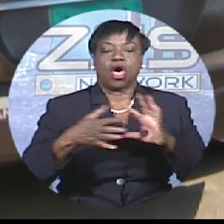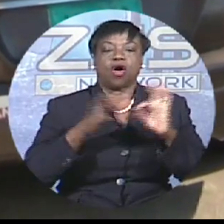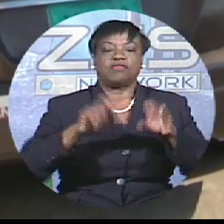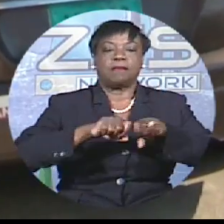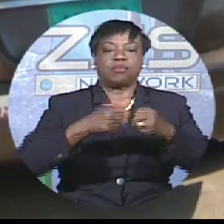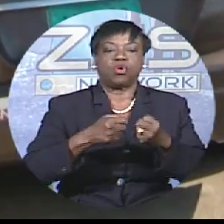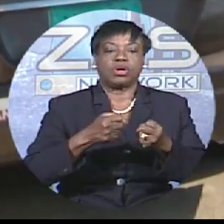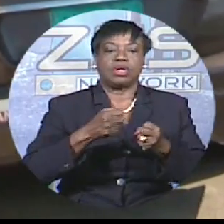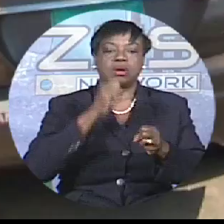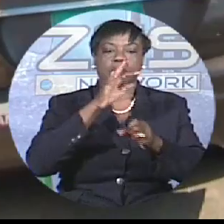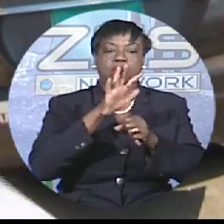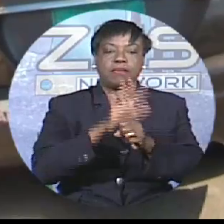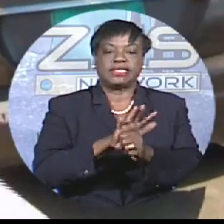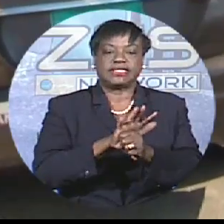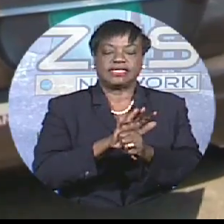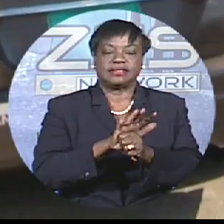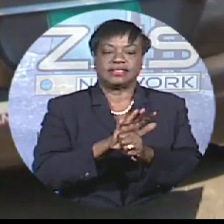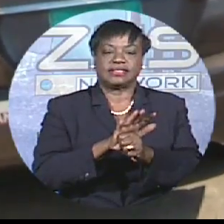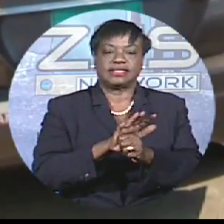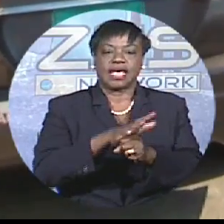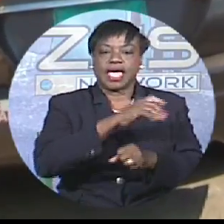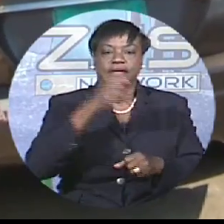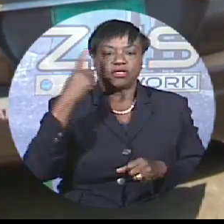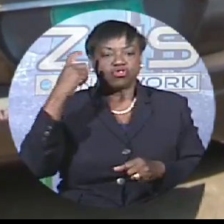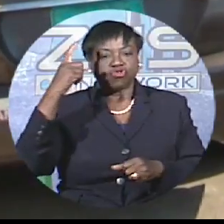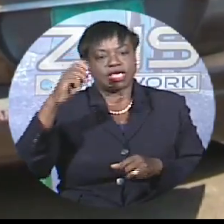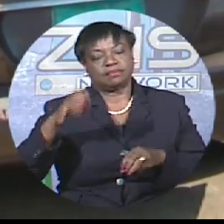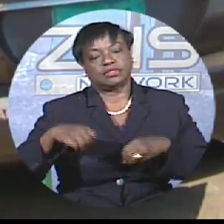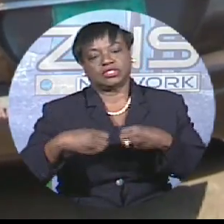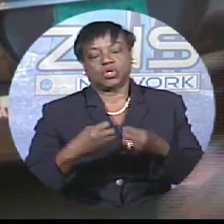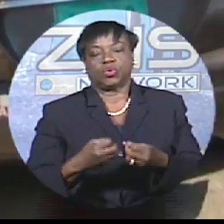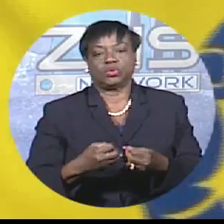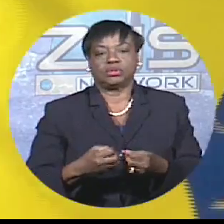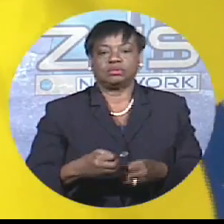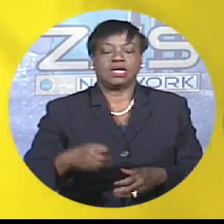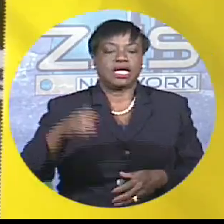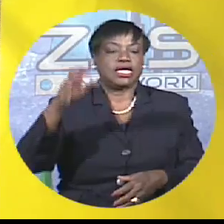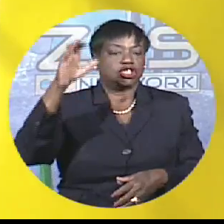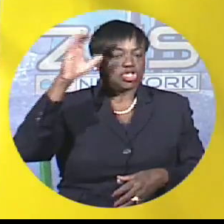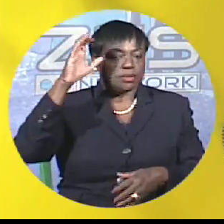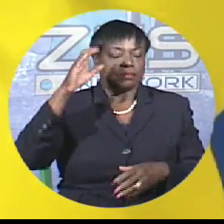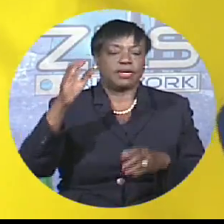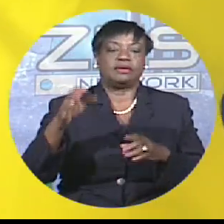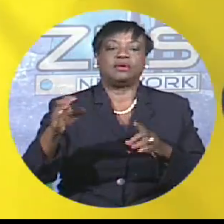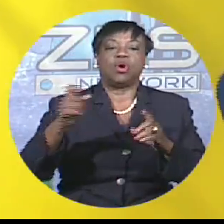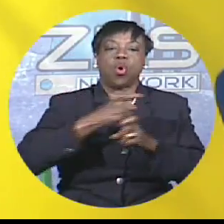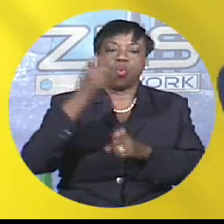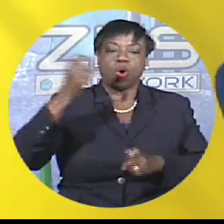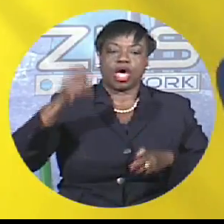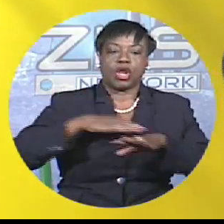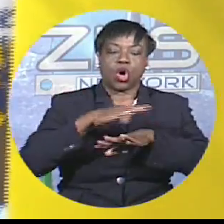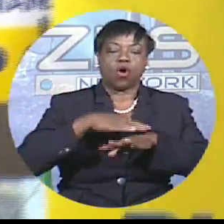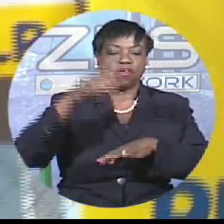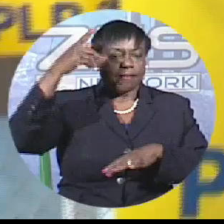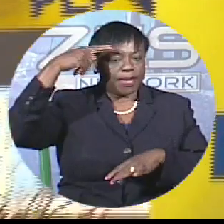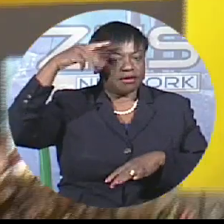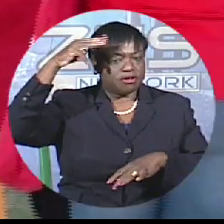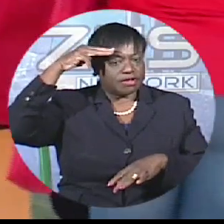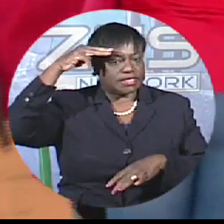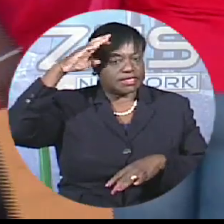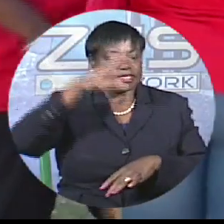promises and the dreams sold. Chipman beat out former Prime Minister the Right Honorable Perry